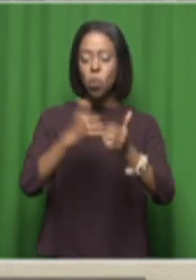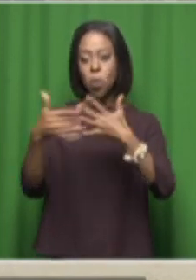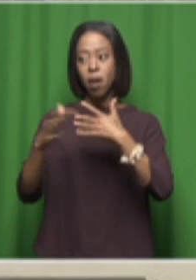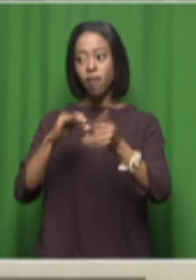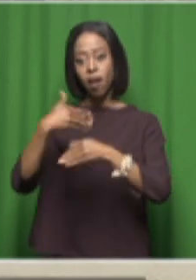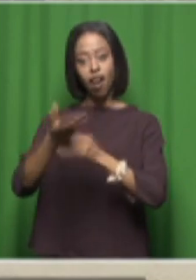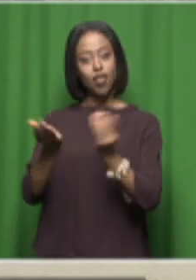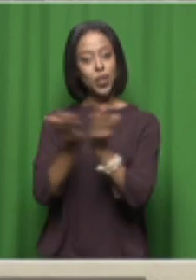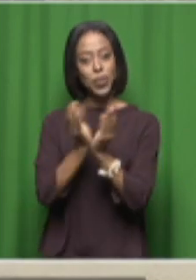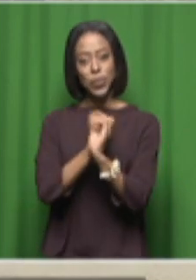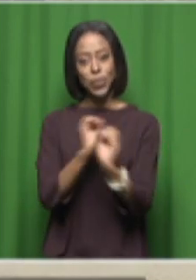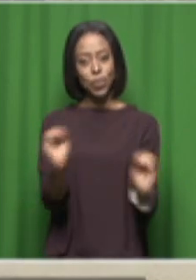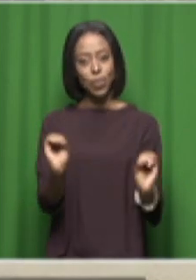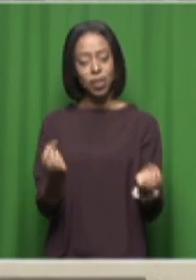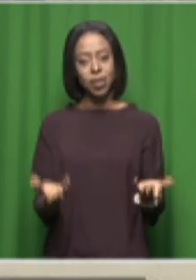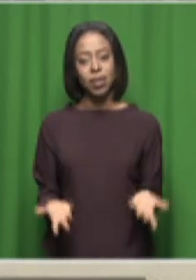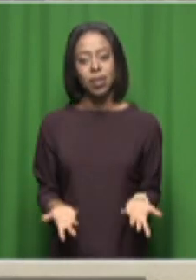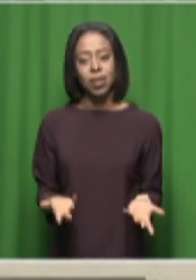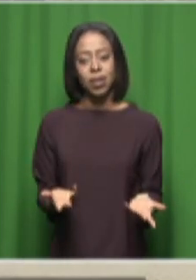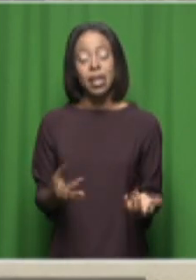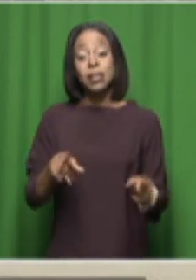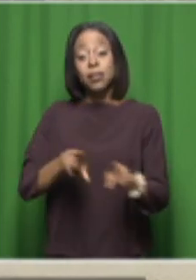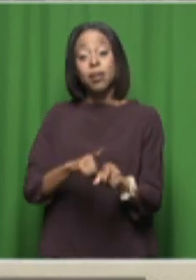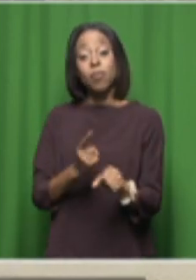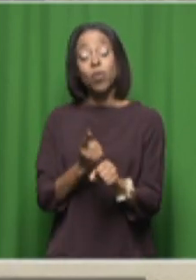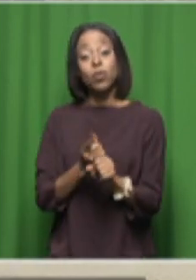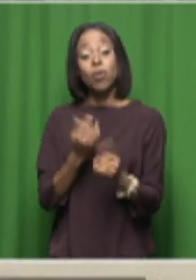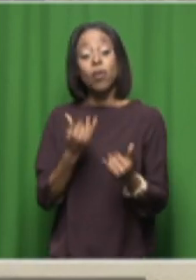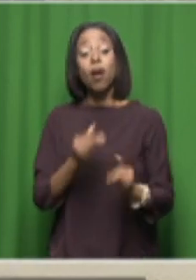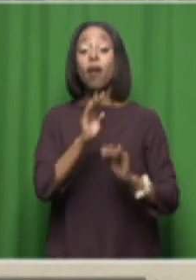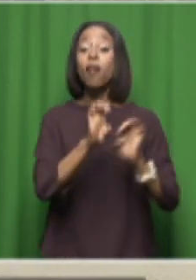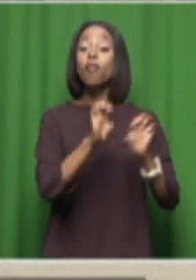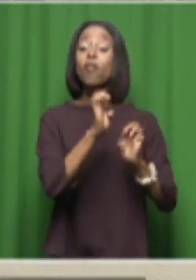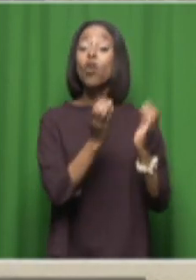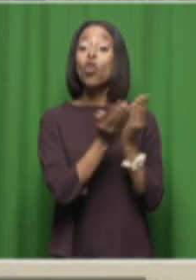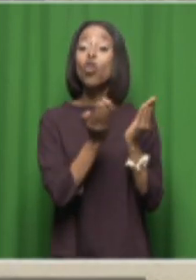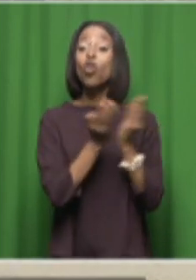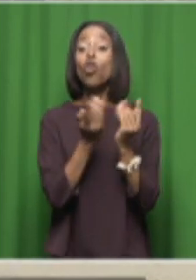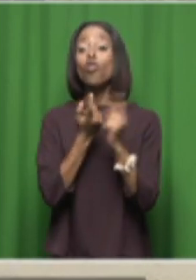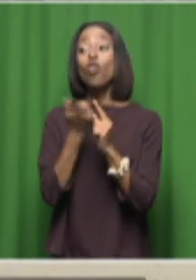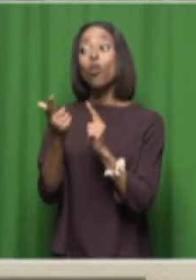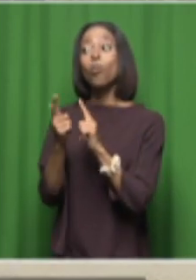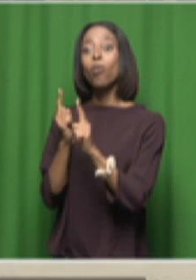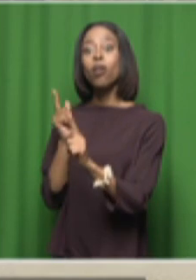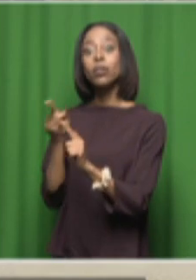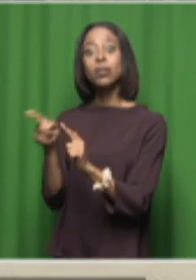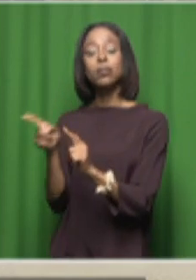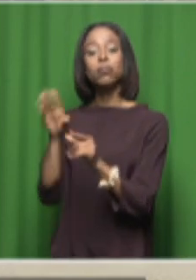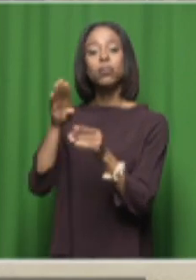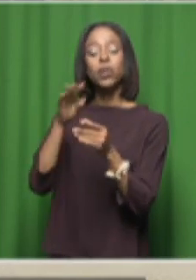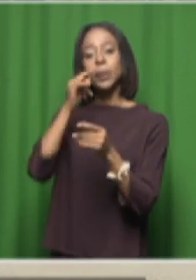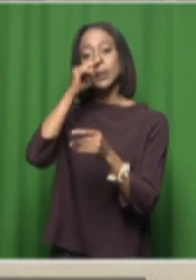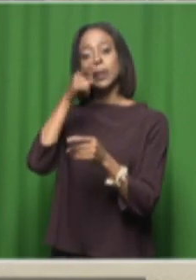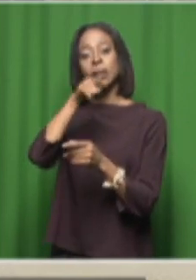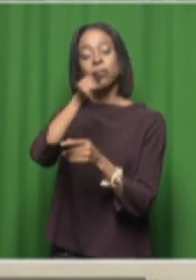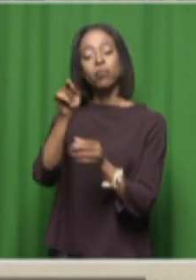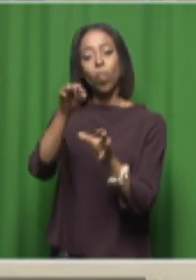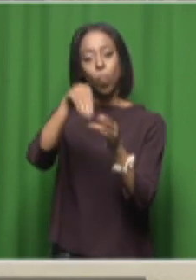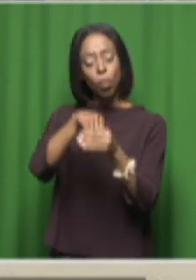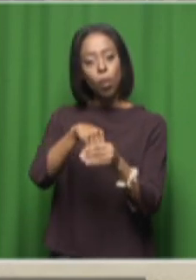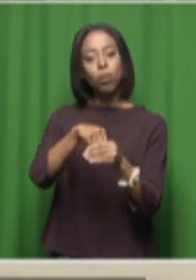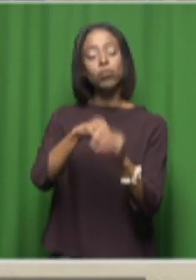school is non-existent. And if you have to look at schools that are functioning well, the children are involved in